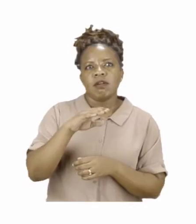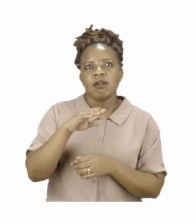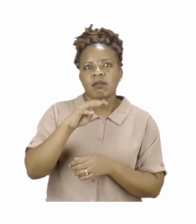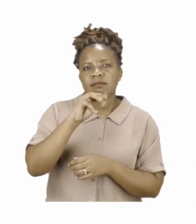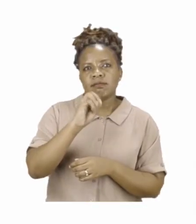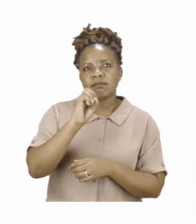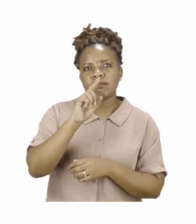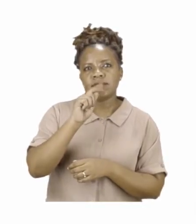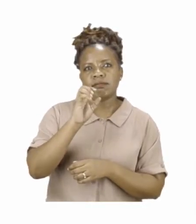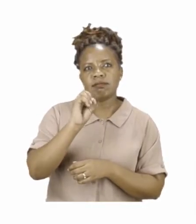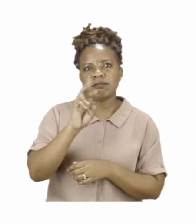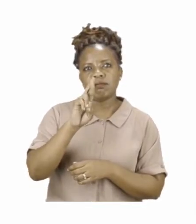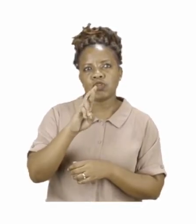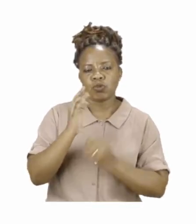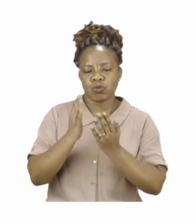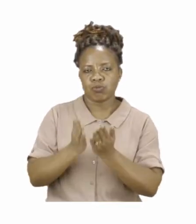motorboat,